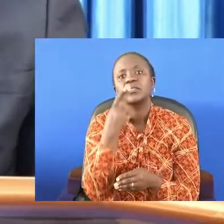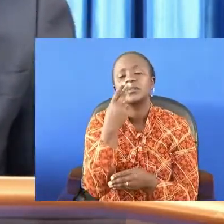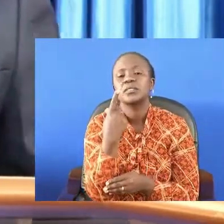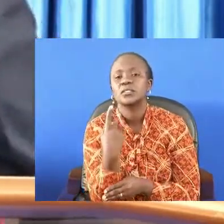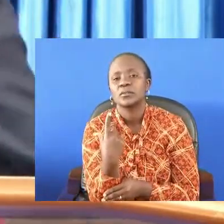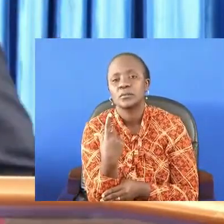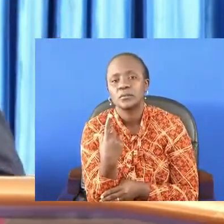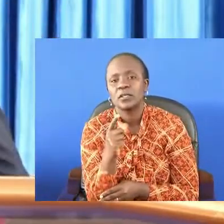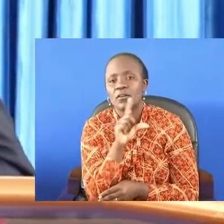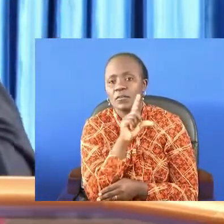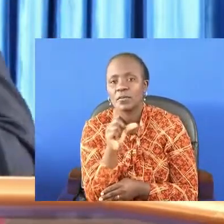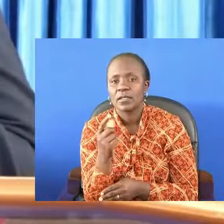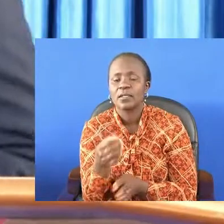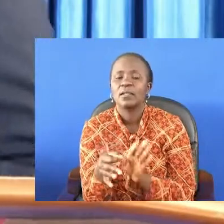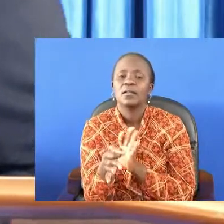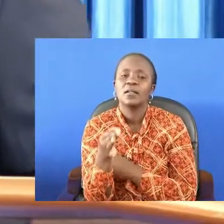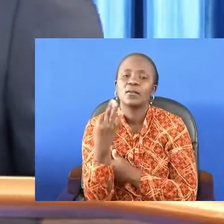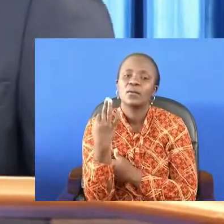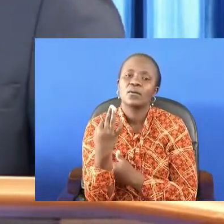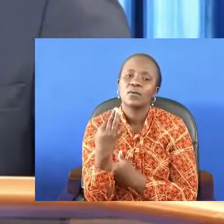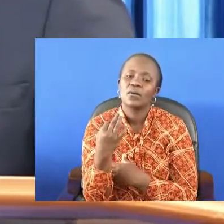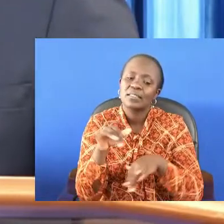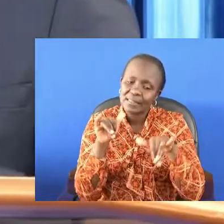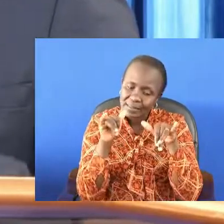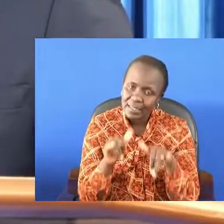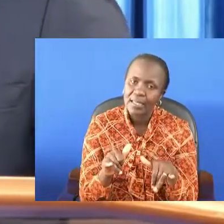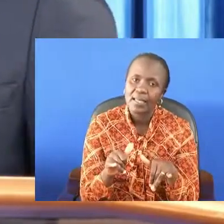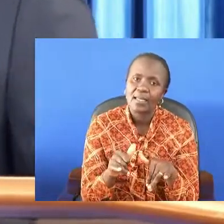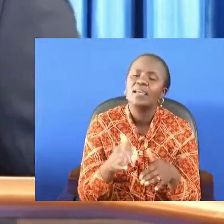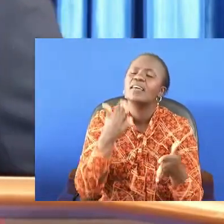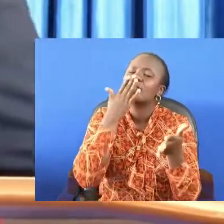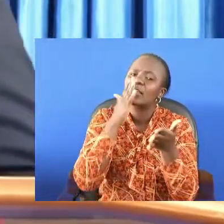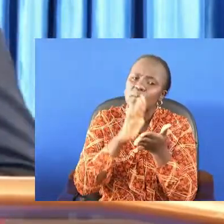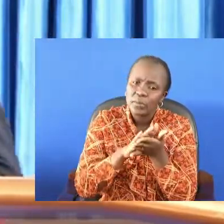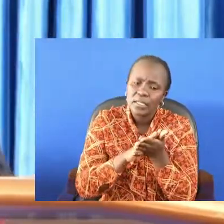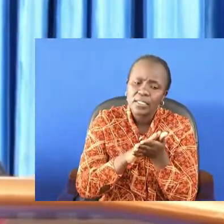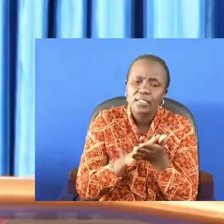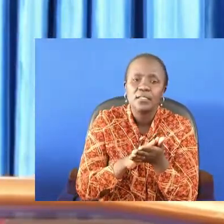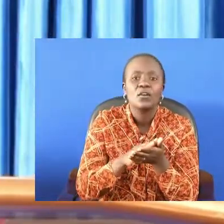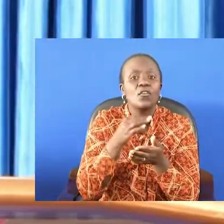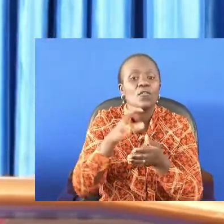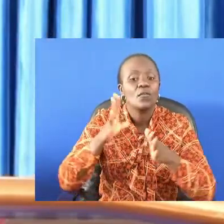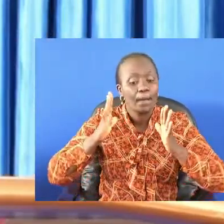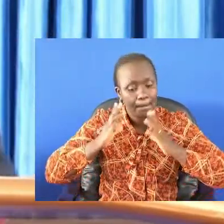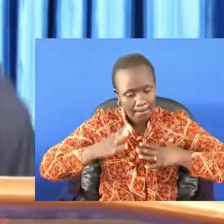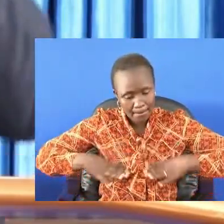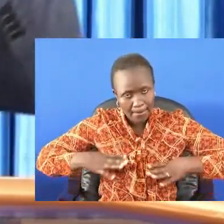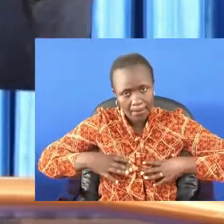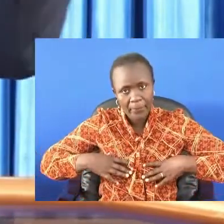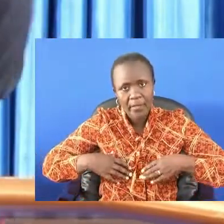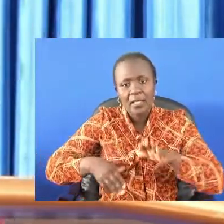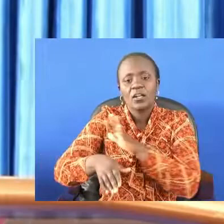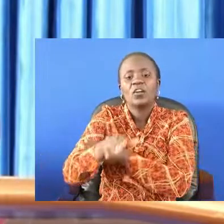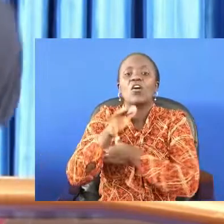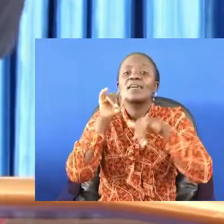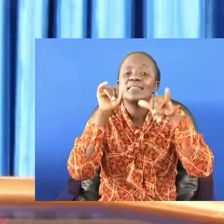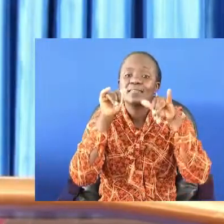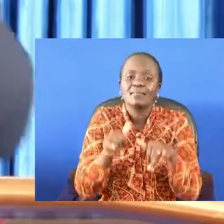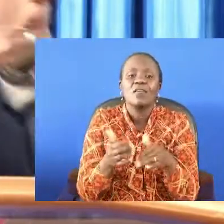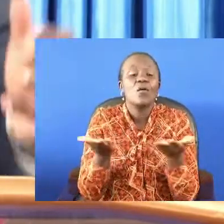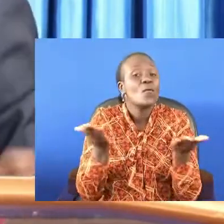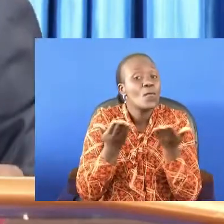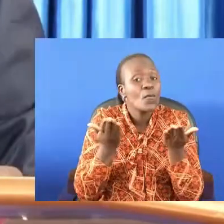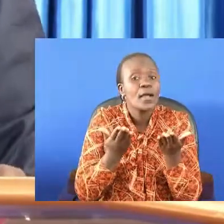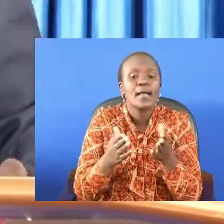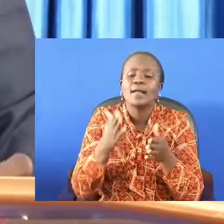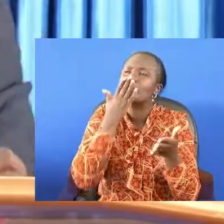the Bible says, God inhabits the praises of His people. That God dwells where He is